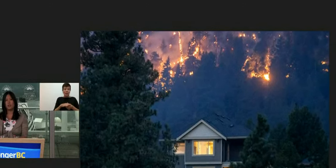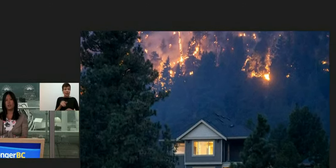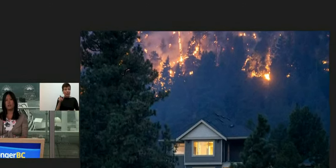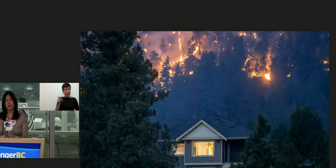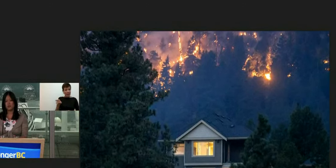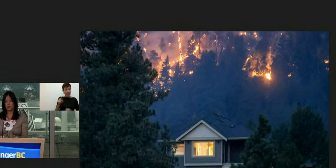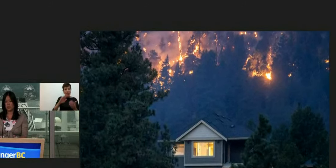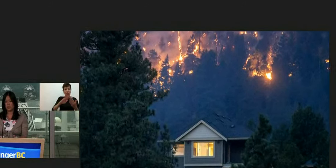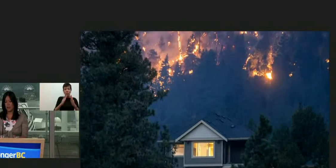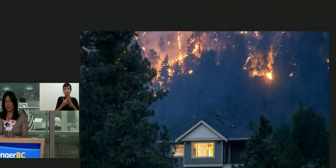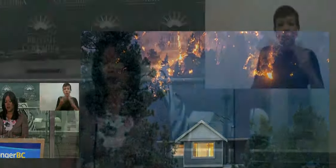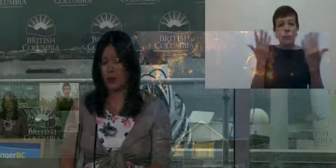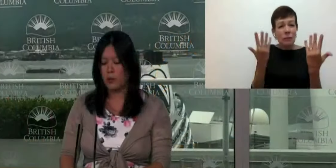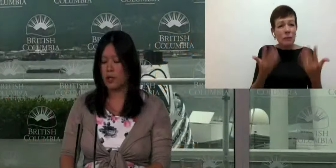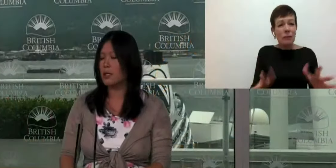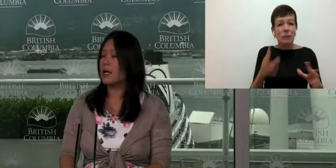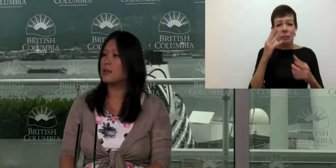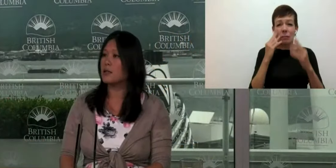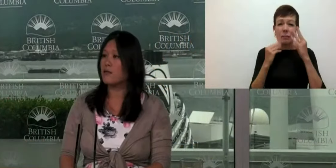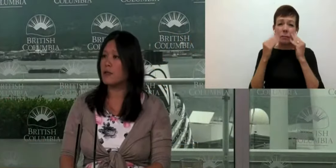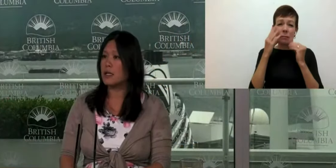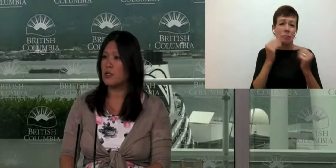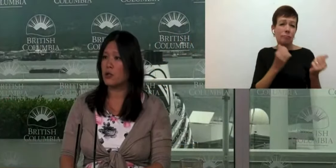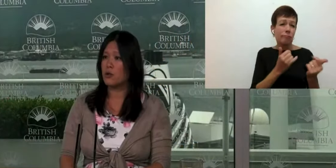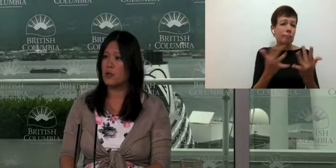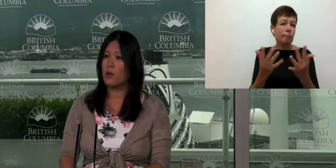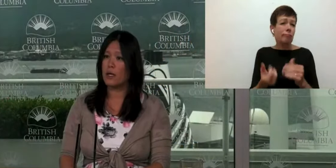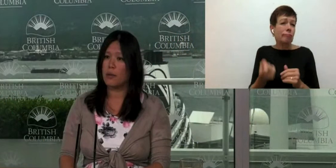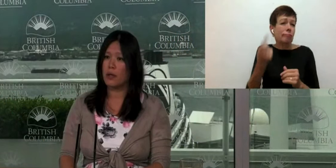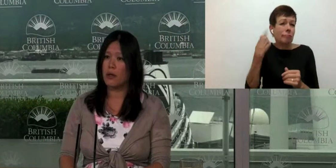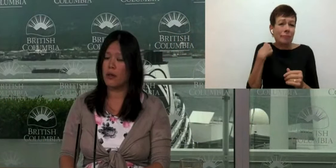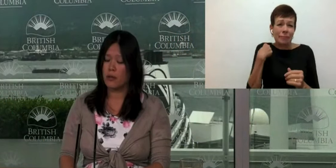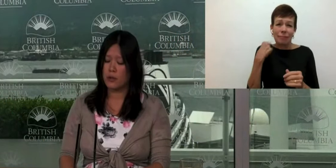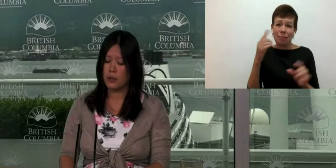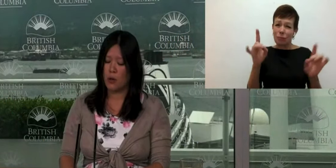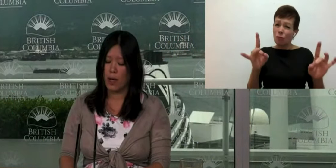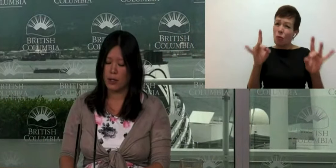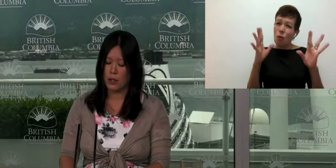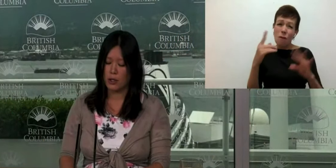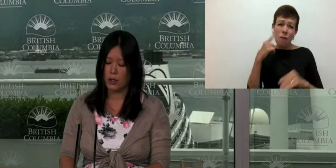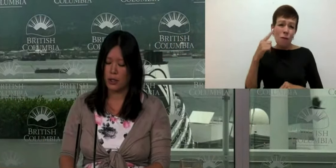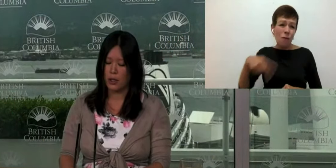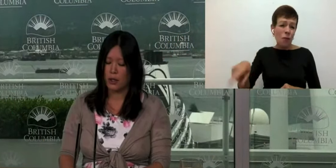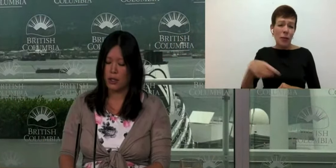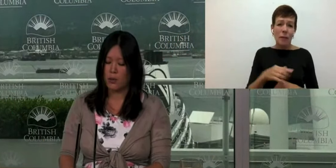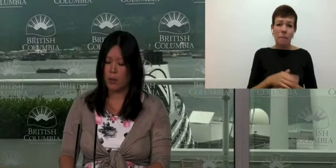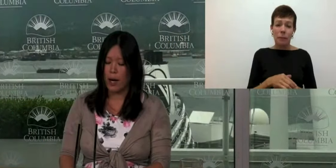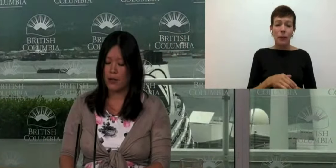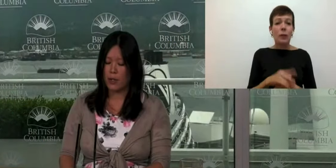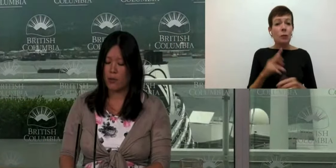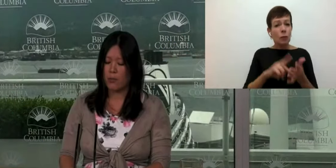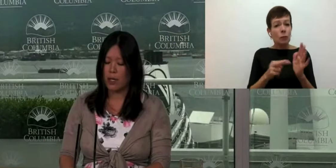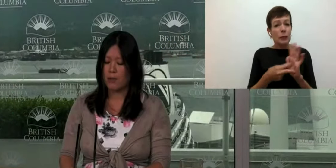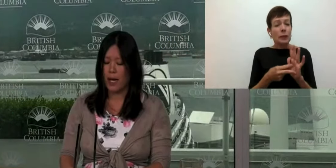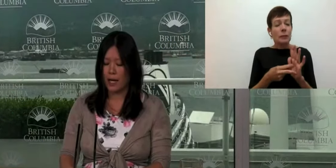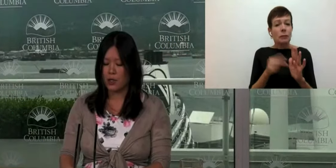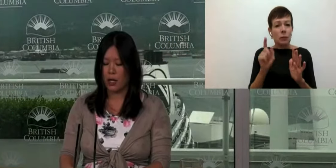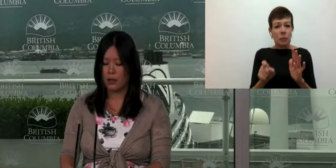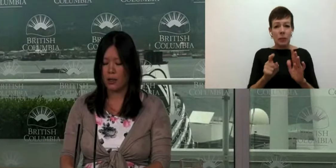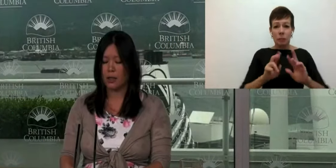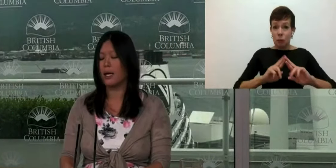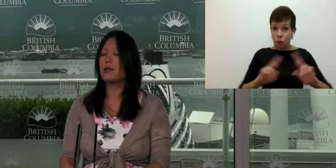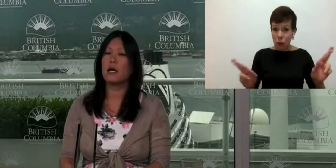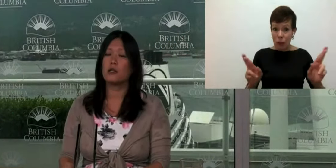for a community, especially a community like Lytton First Nation, who has already been through so much. It's a reminder that we must